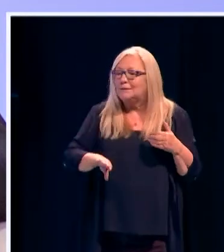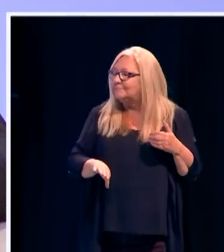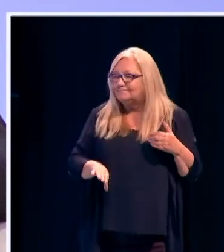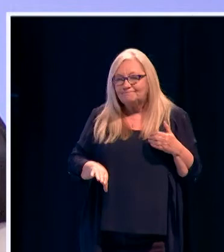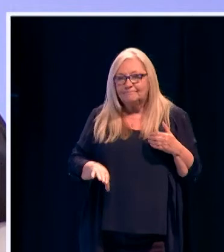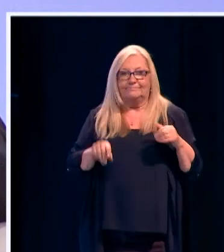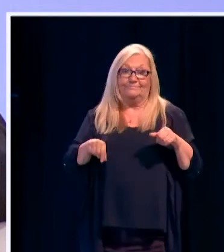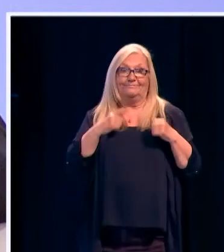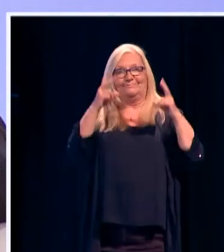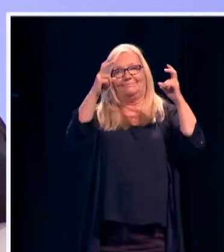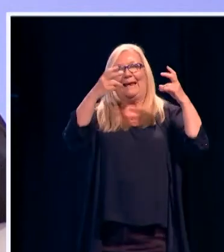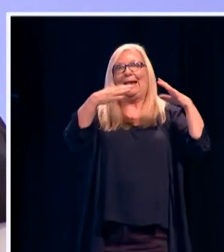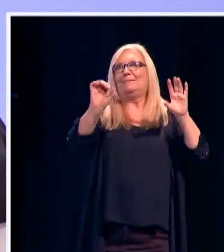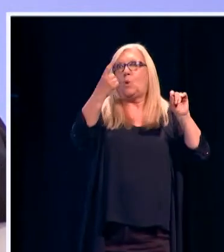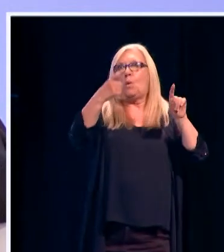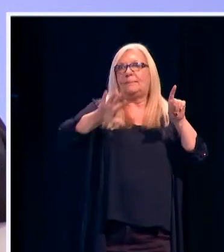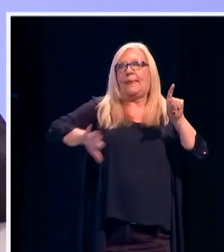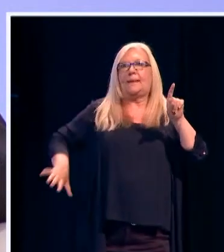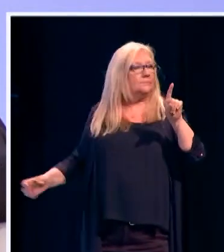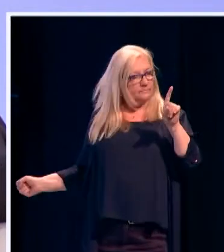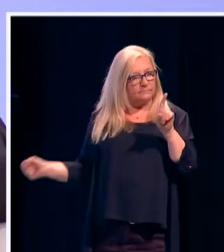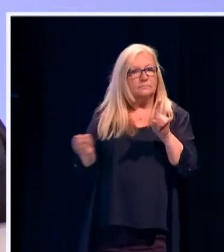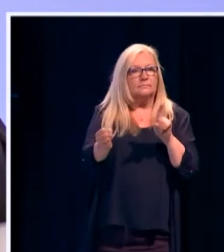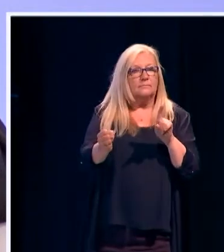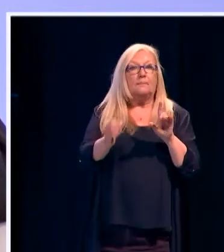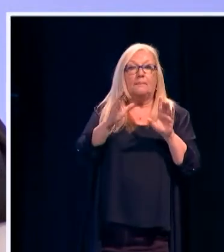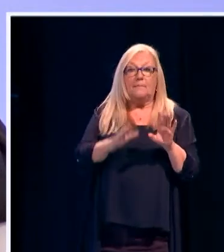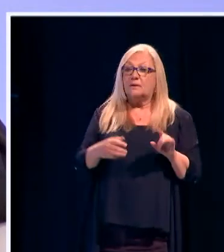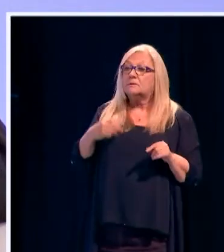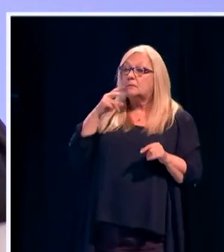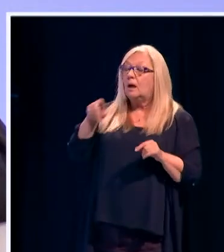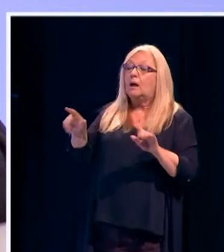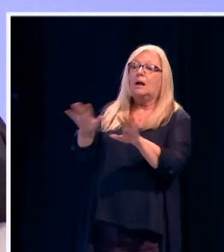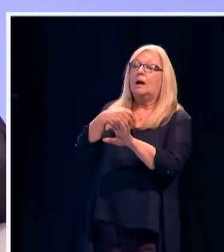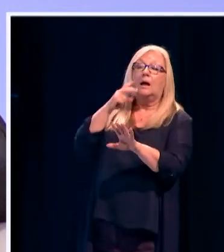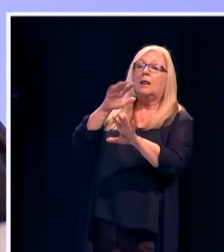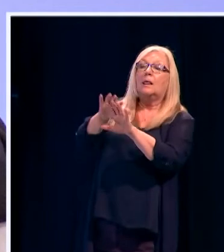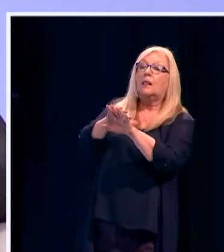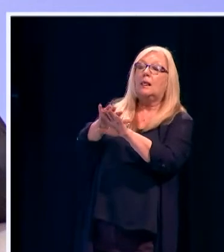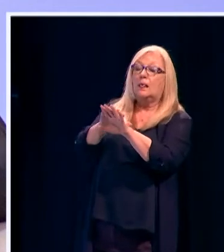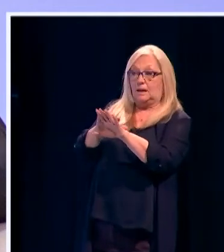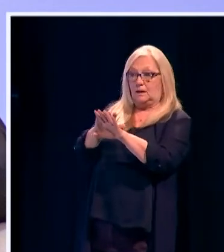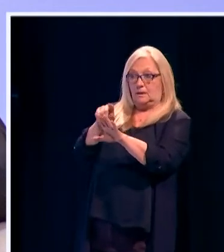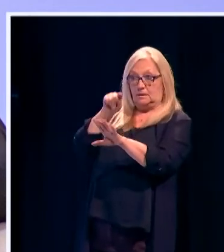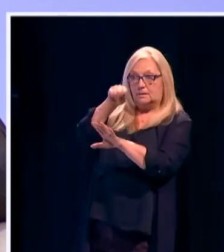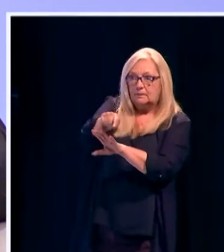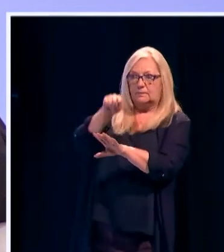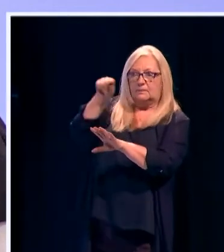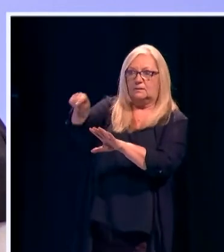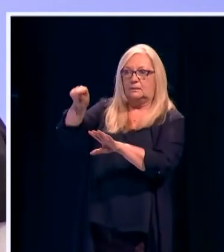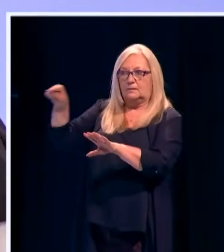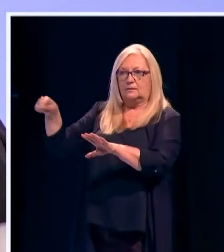one behind, you do need to reach out to groups that represent other parts of the disability community where